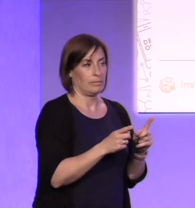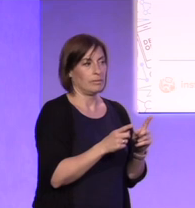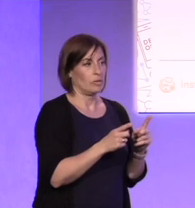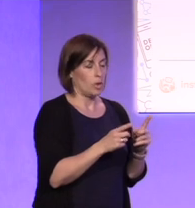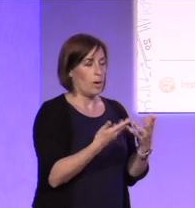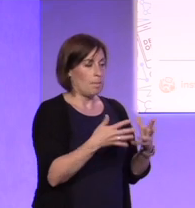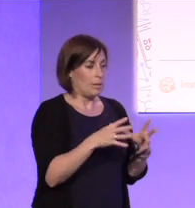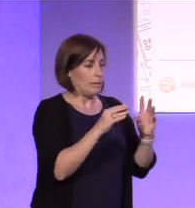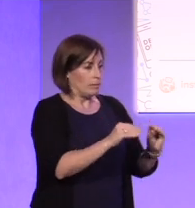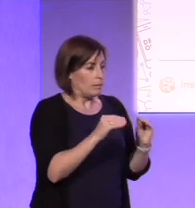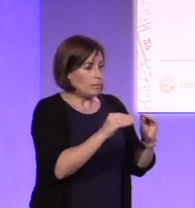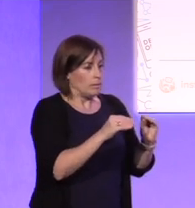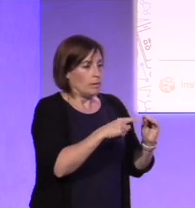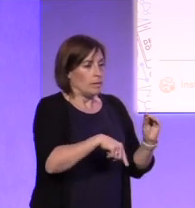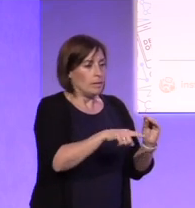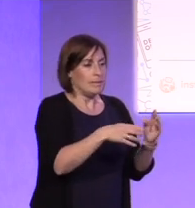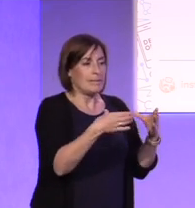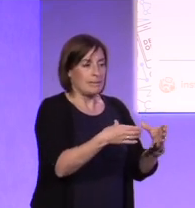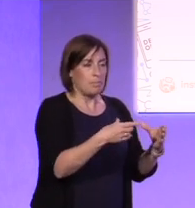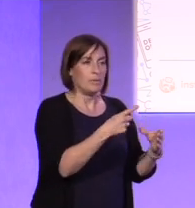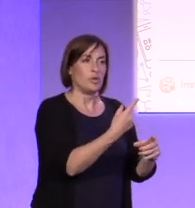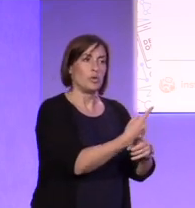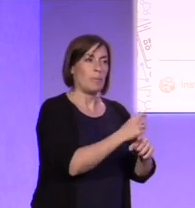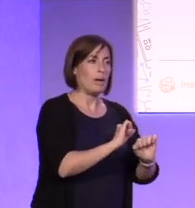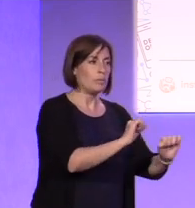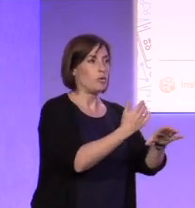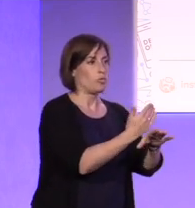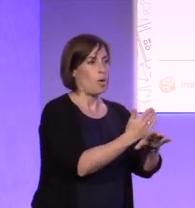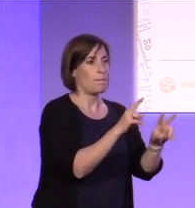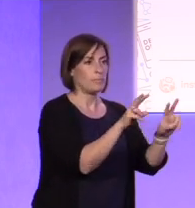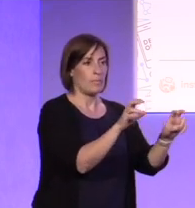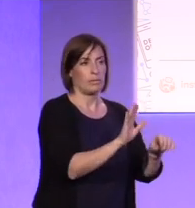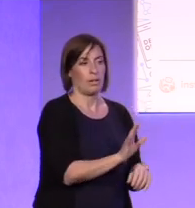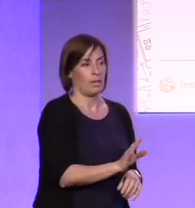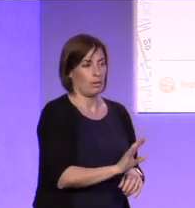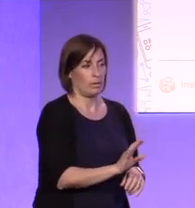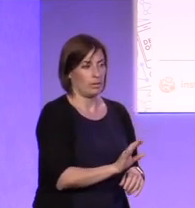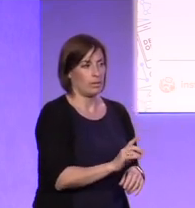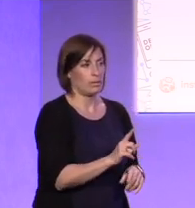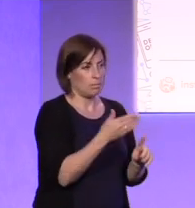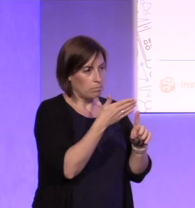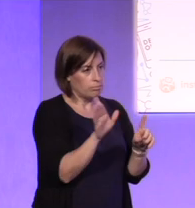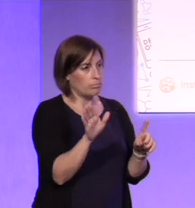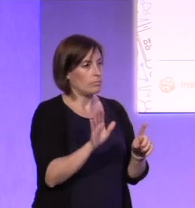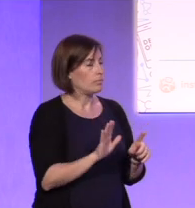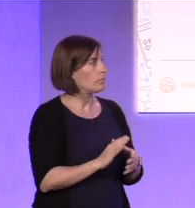your job title to the team, click, but also